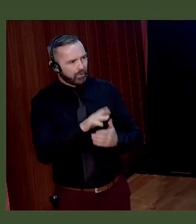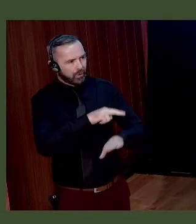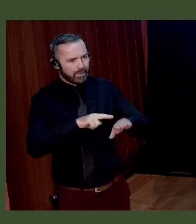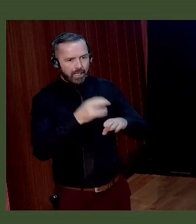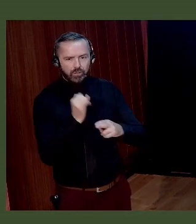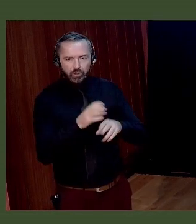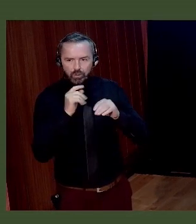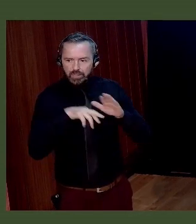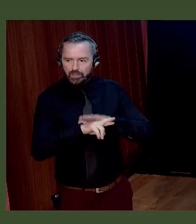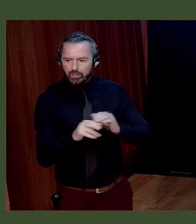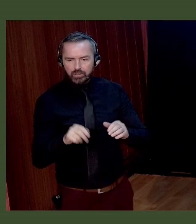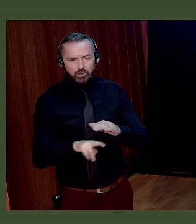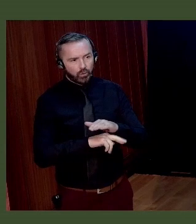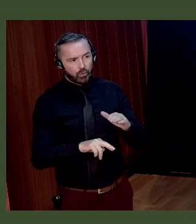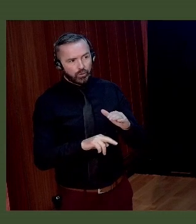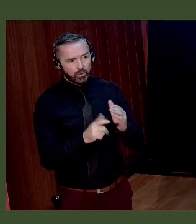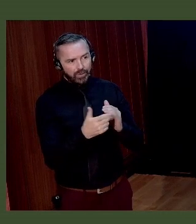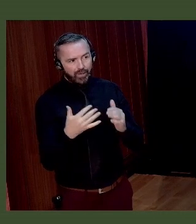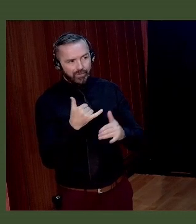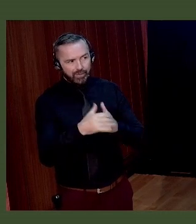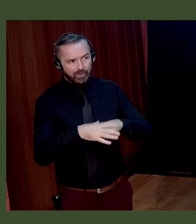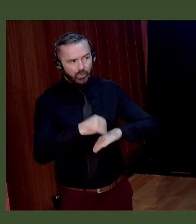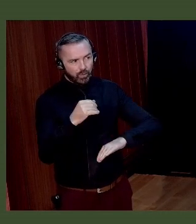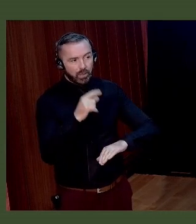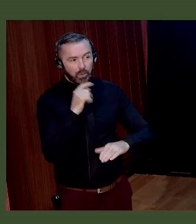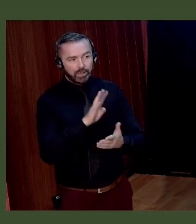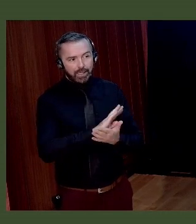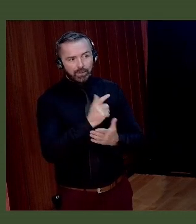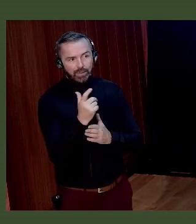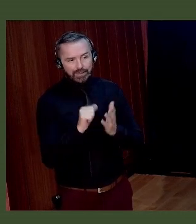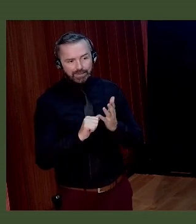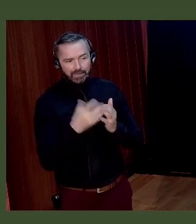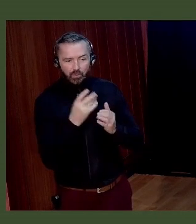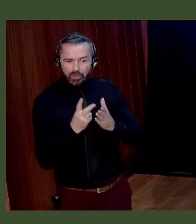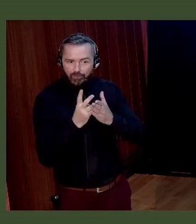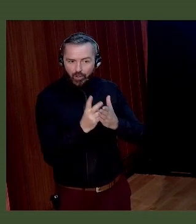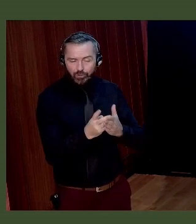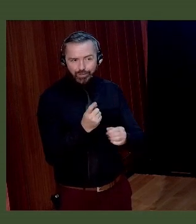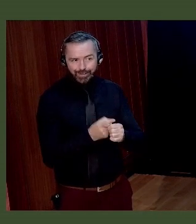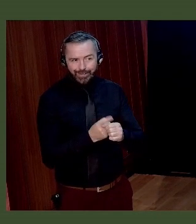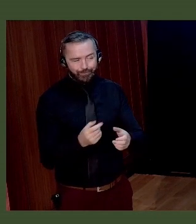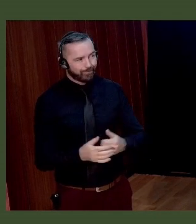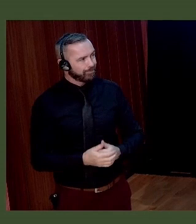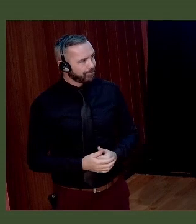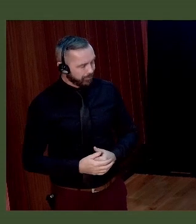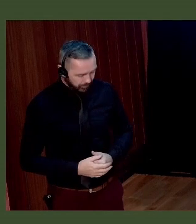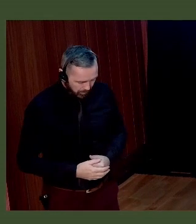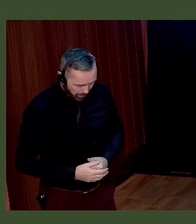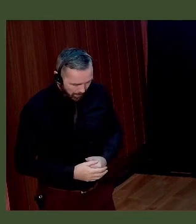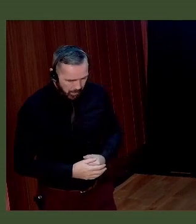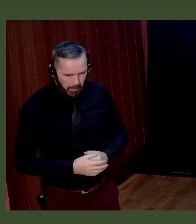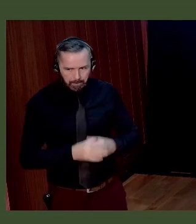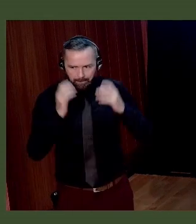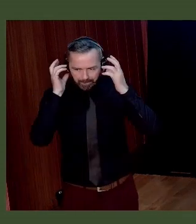school teachers under 25 years of age. But in 1926, it was a voluntary once again.